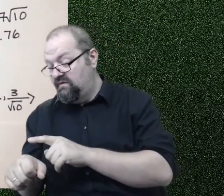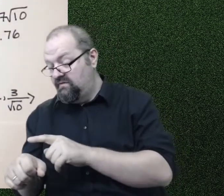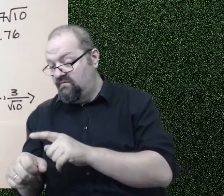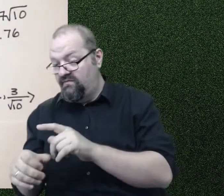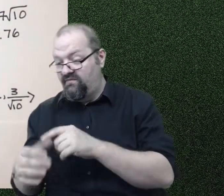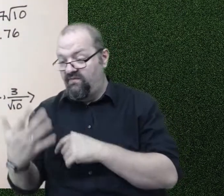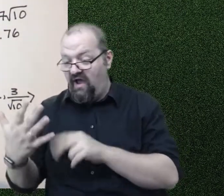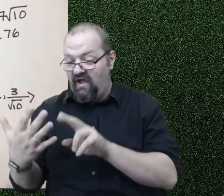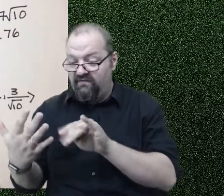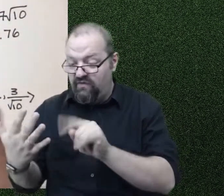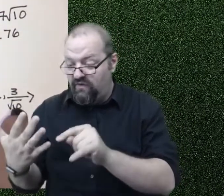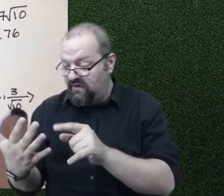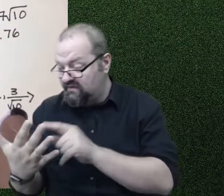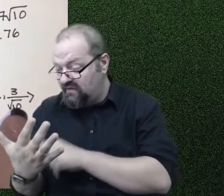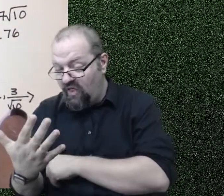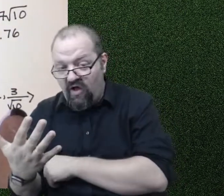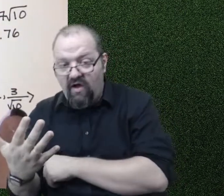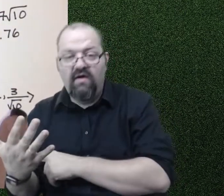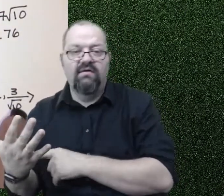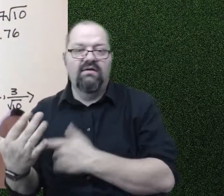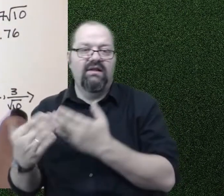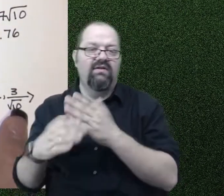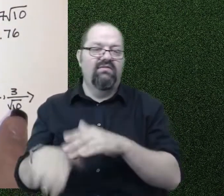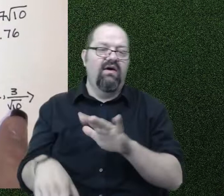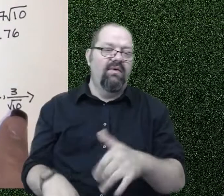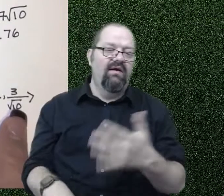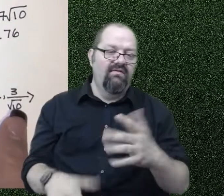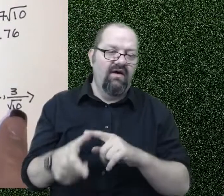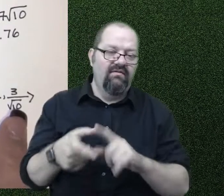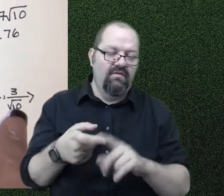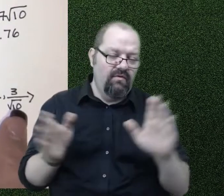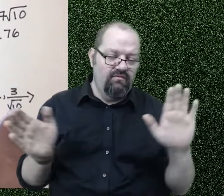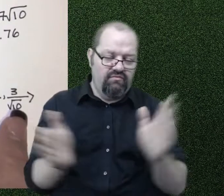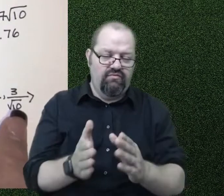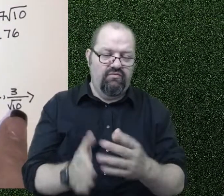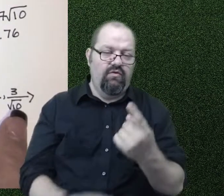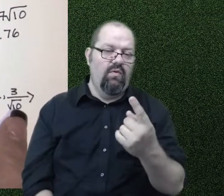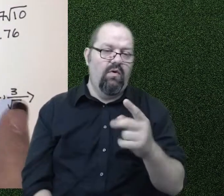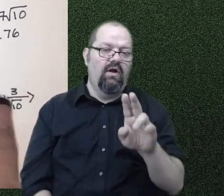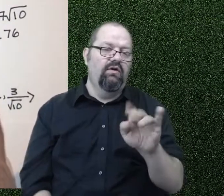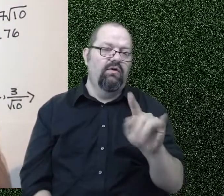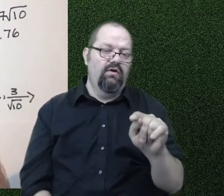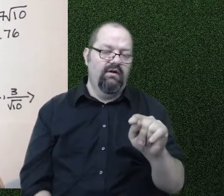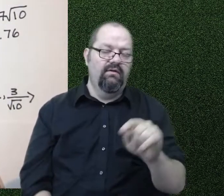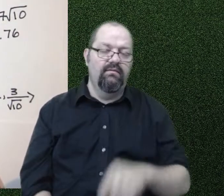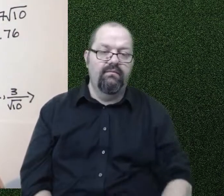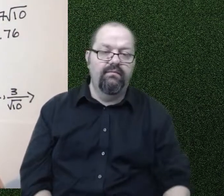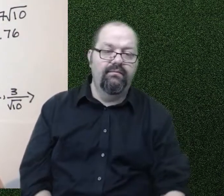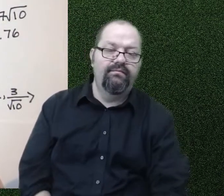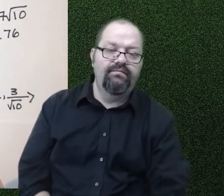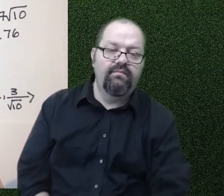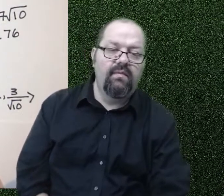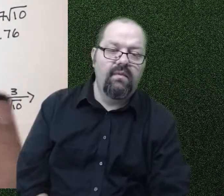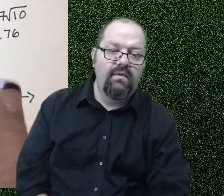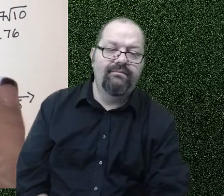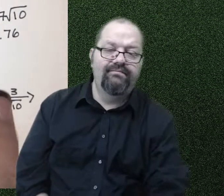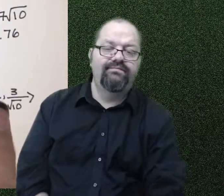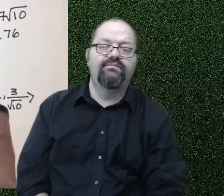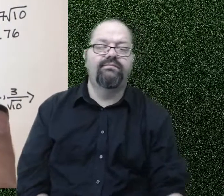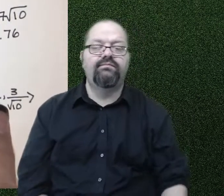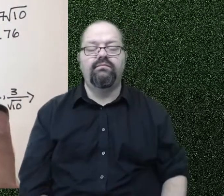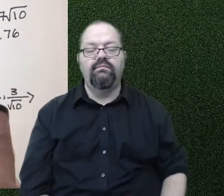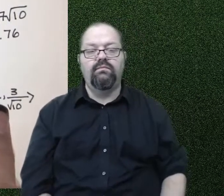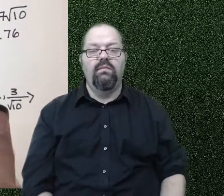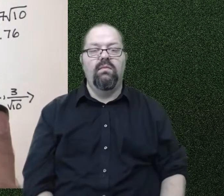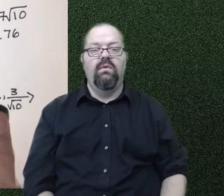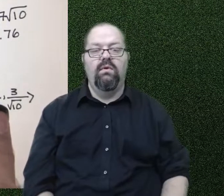You don't believe me? Take these, square them, and add them and take the square root. I bet you get 1. That squared is 1/10.